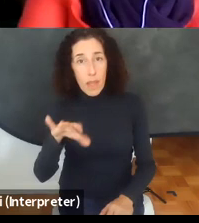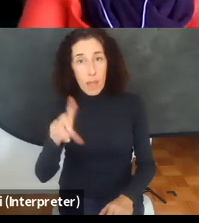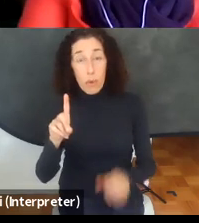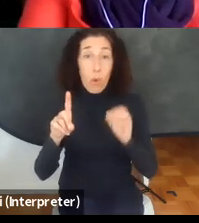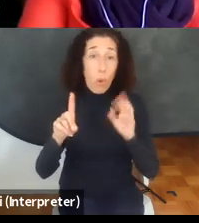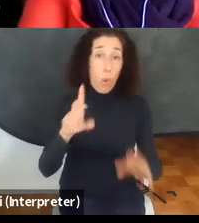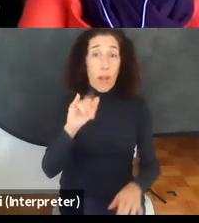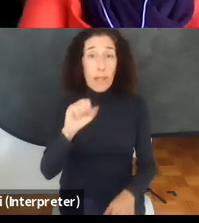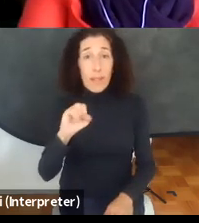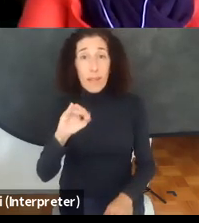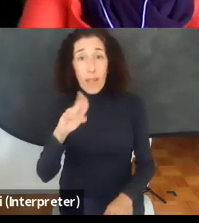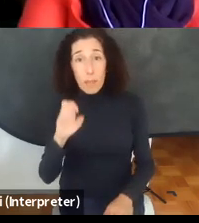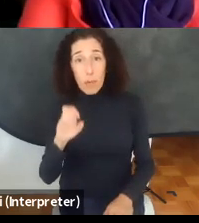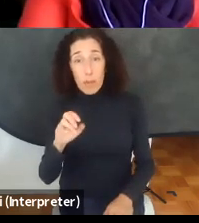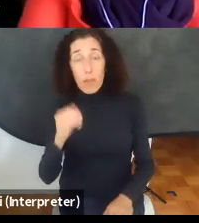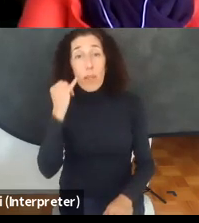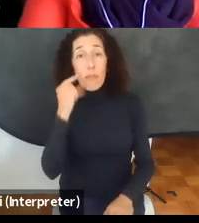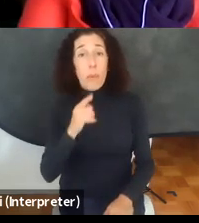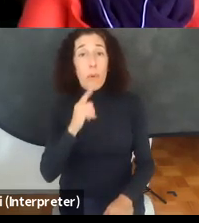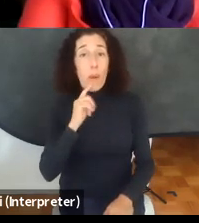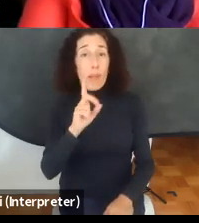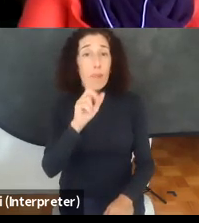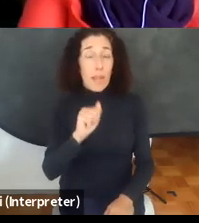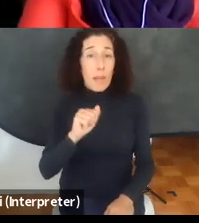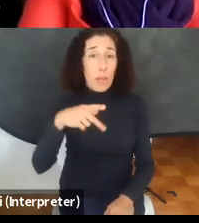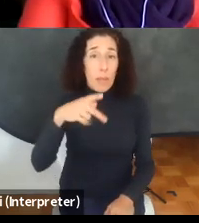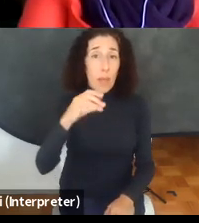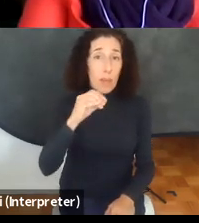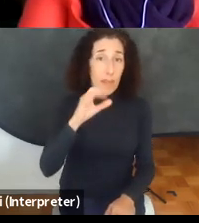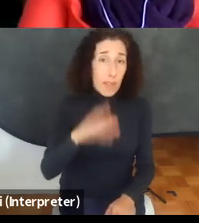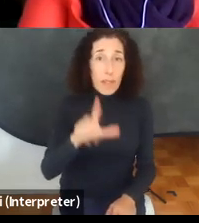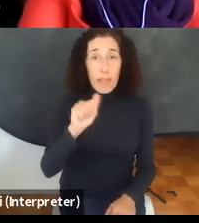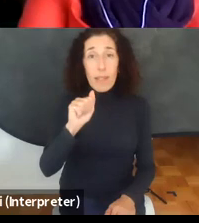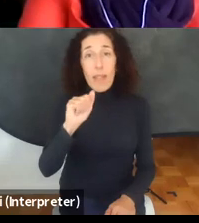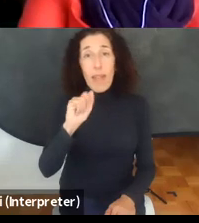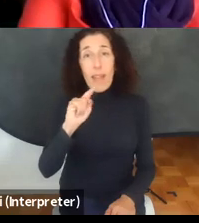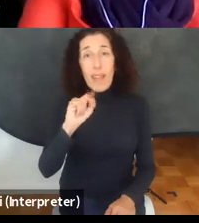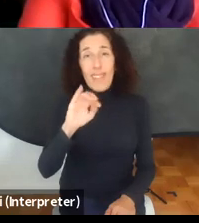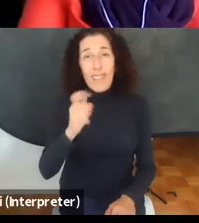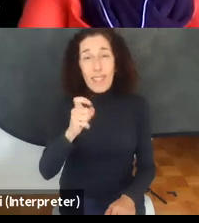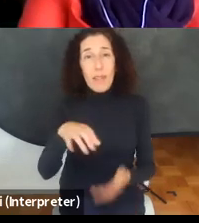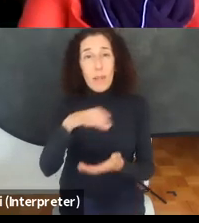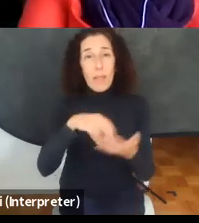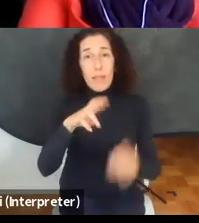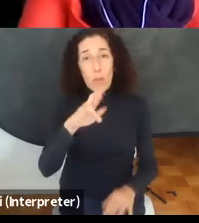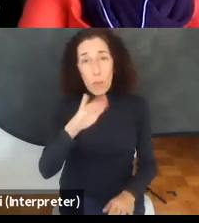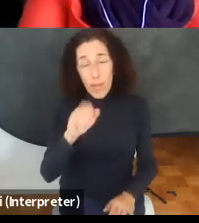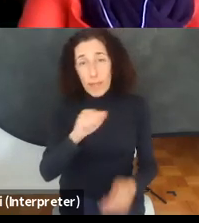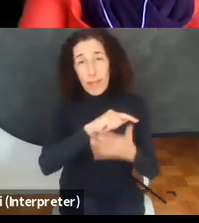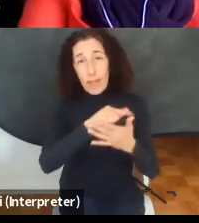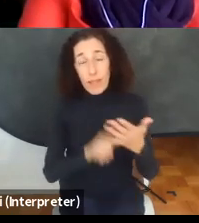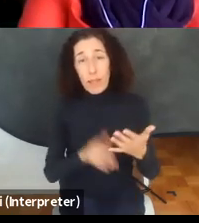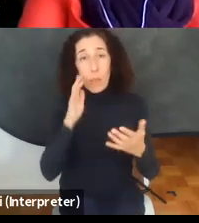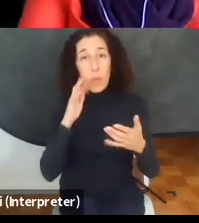people of color, Black, Brown, Native, Latinx, Asian, and mixed race people, we will always face the brunt of